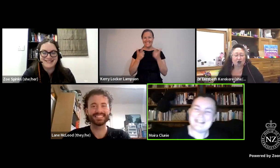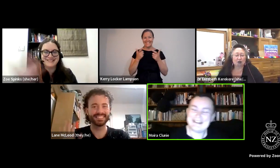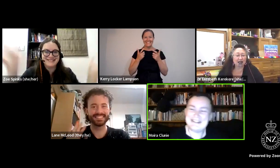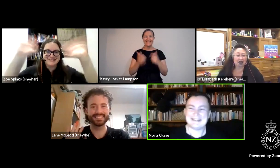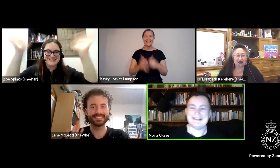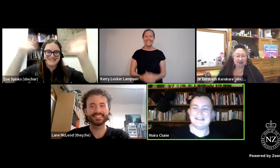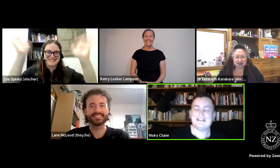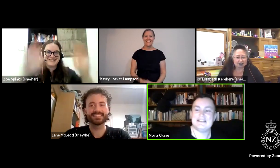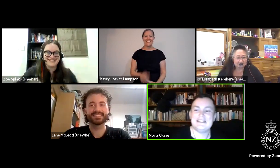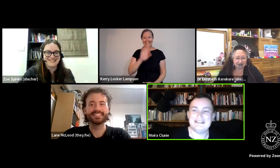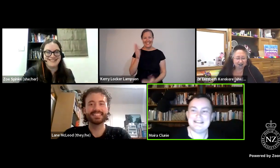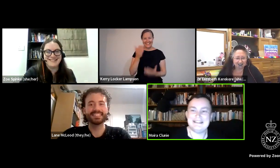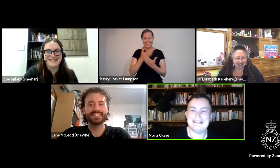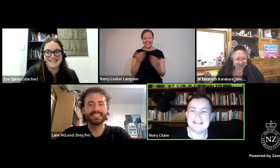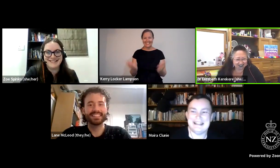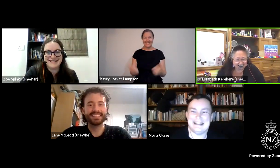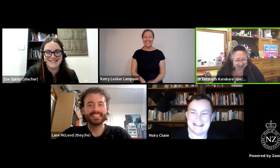This was not planned.